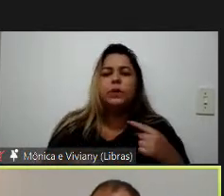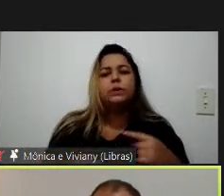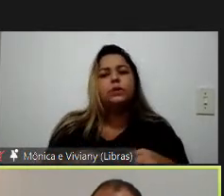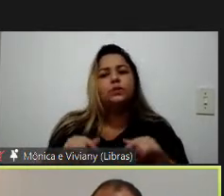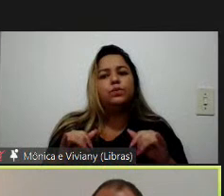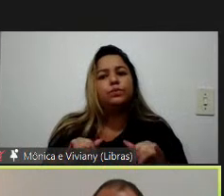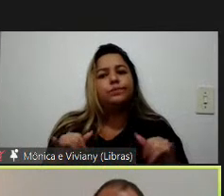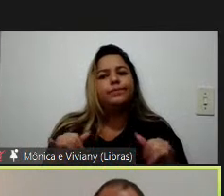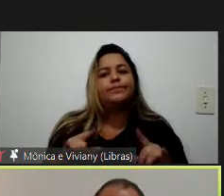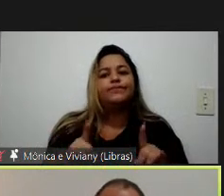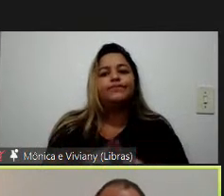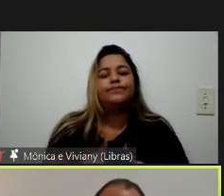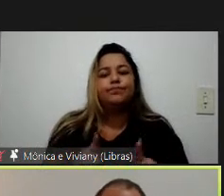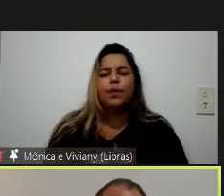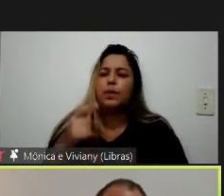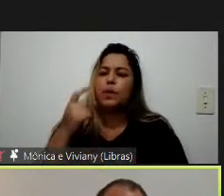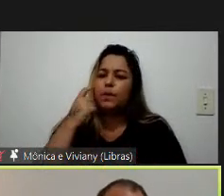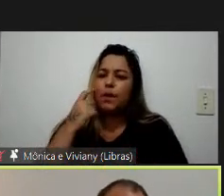this?